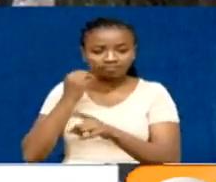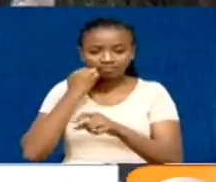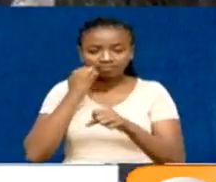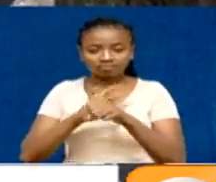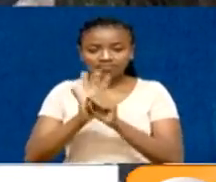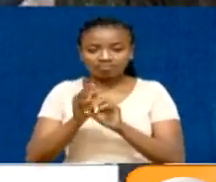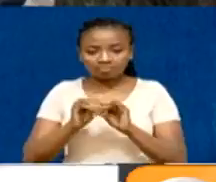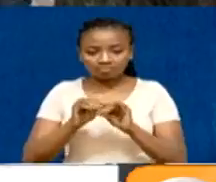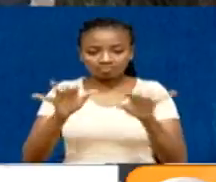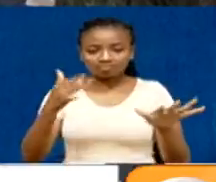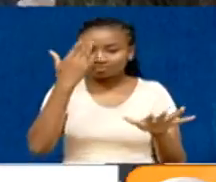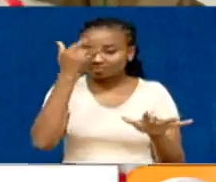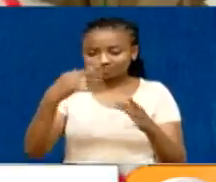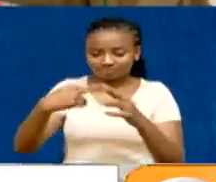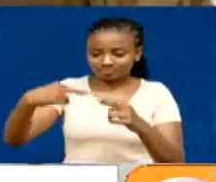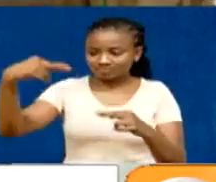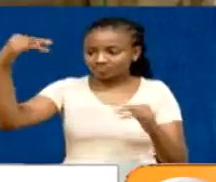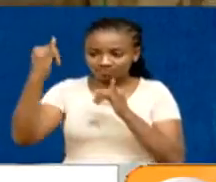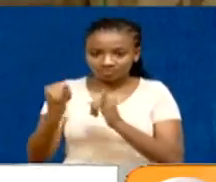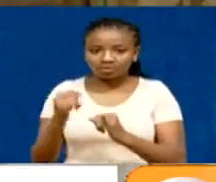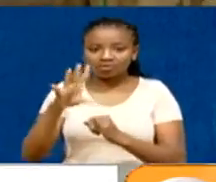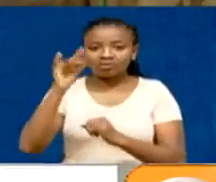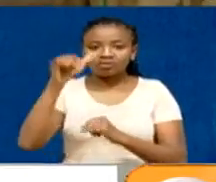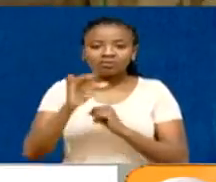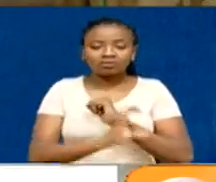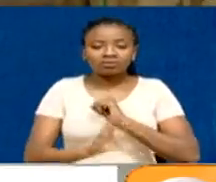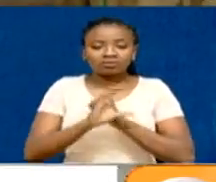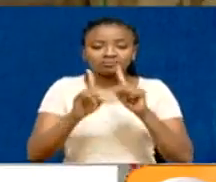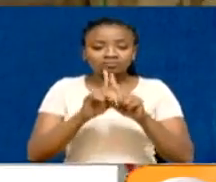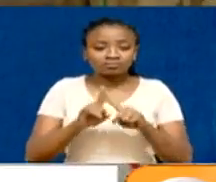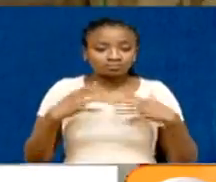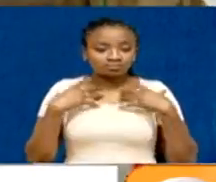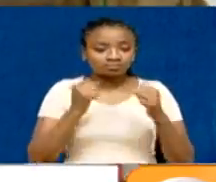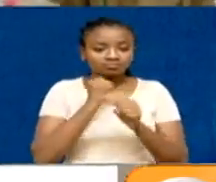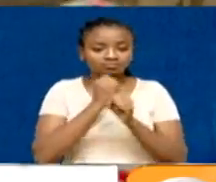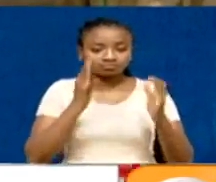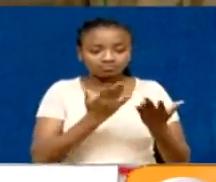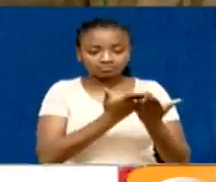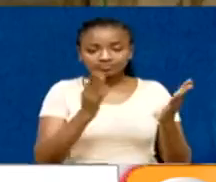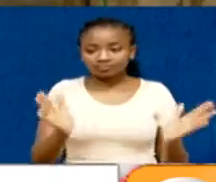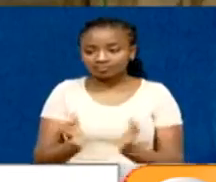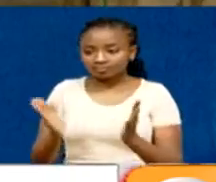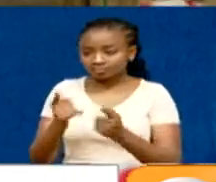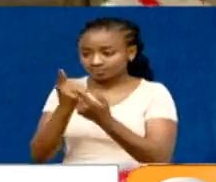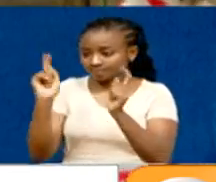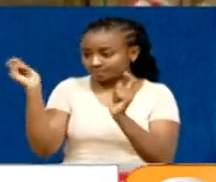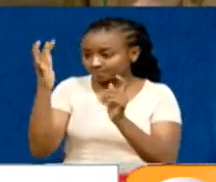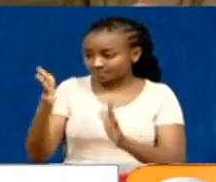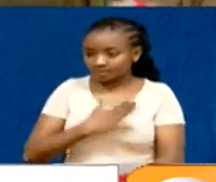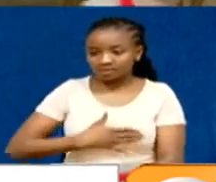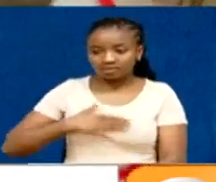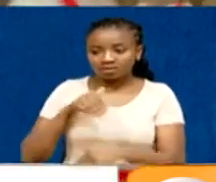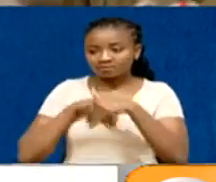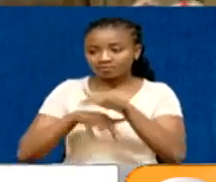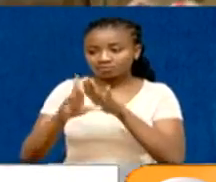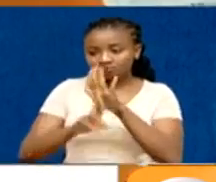more transmissible Omicron variant, which has been detected in the country. Health officials now urging Kenyans to adhere to safety protocols to stem